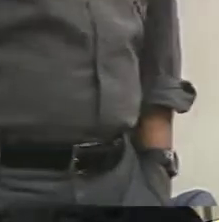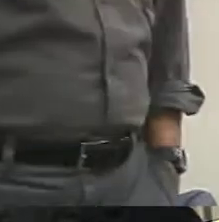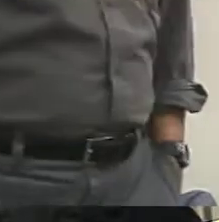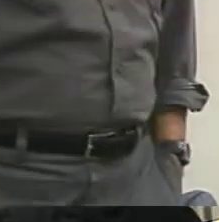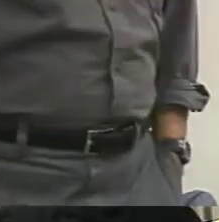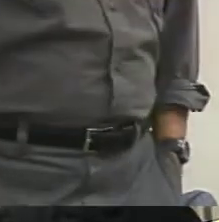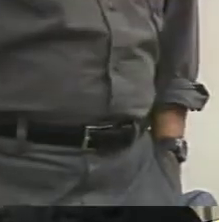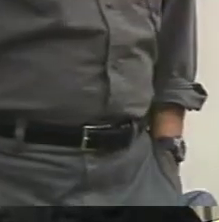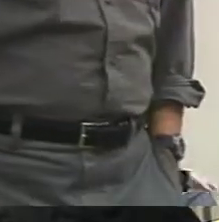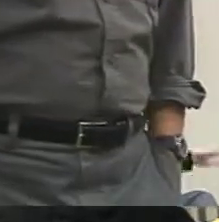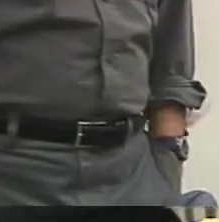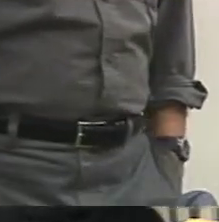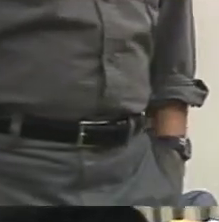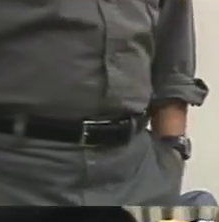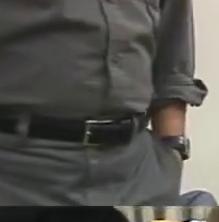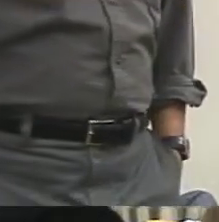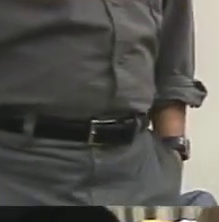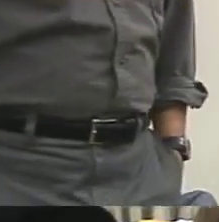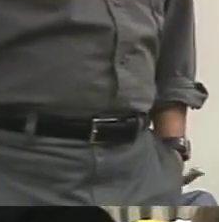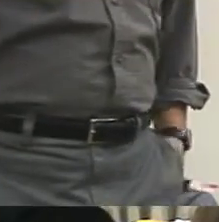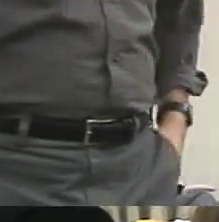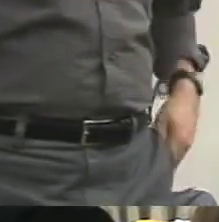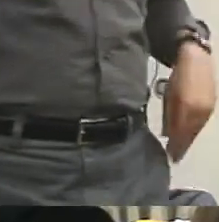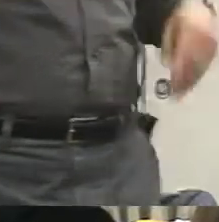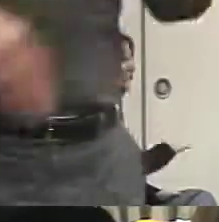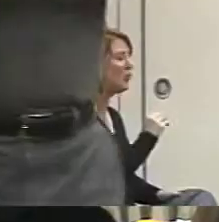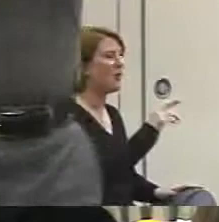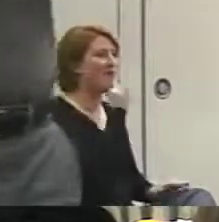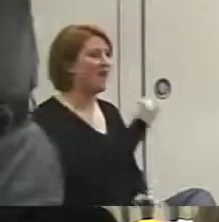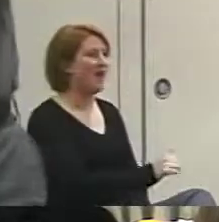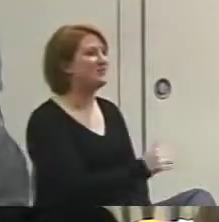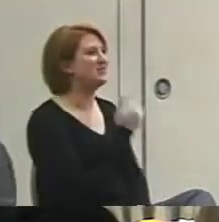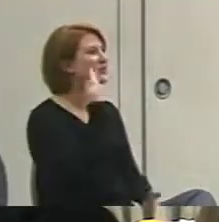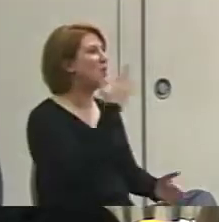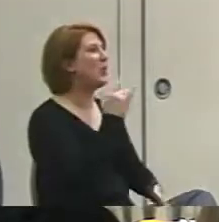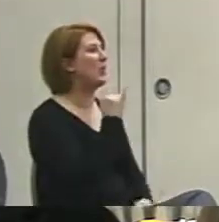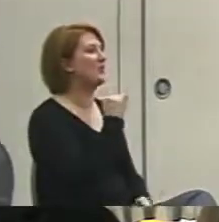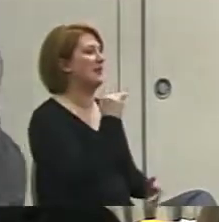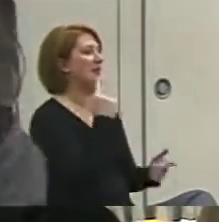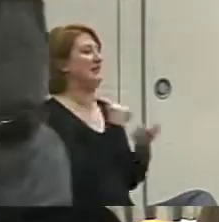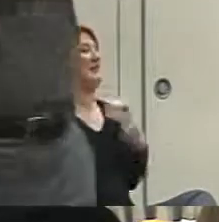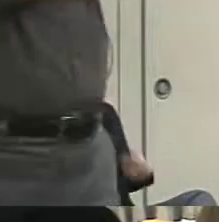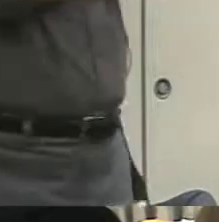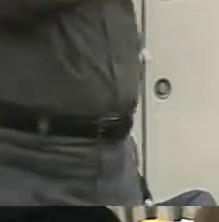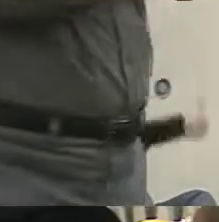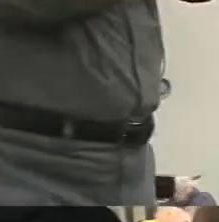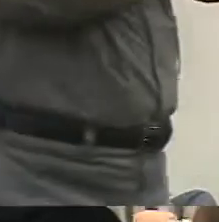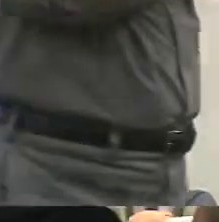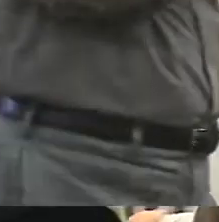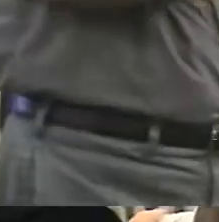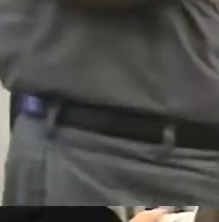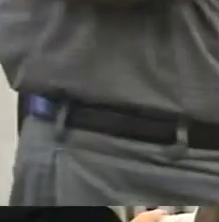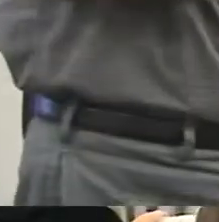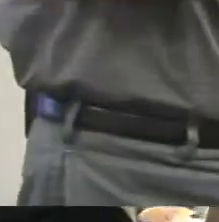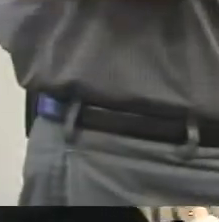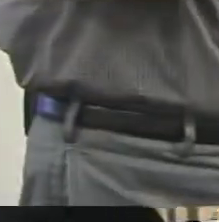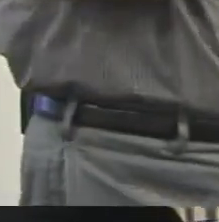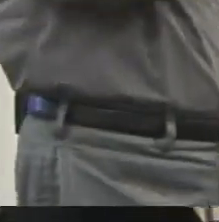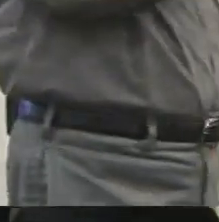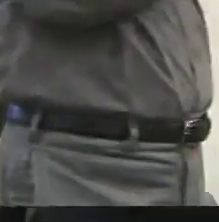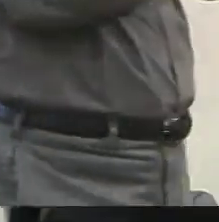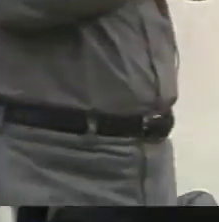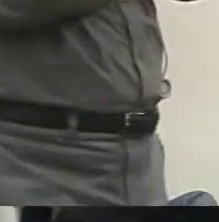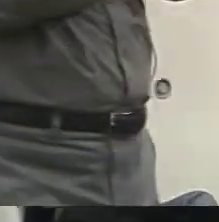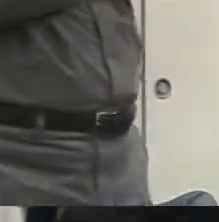telling us a story that we don't know possibly ever if it's a story, and sometimes we don't know until later. Okay, let me ask this. Is it lying in response to